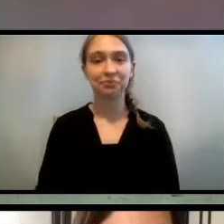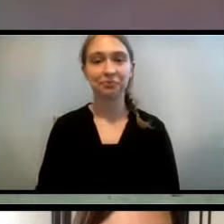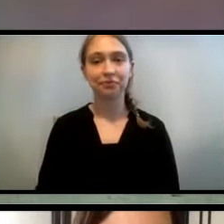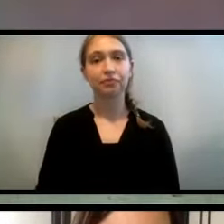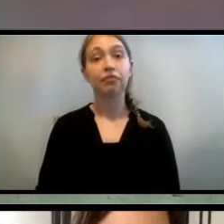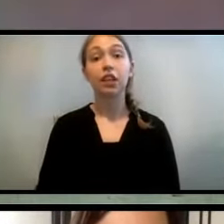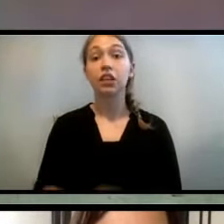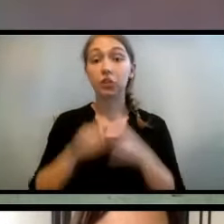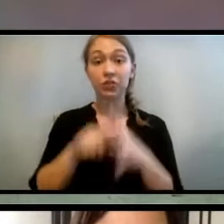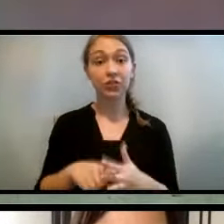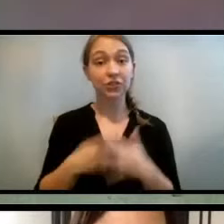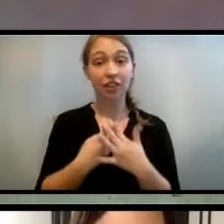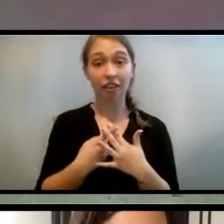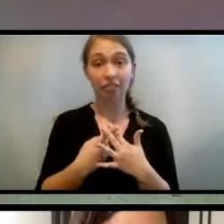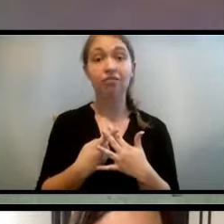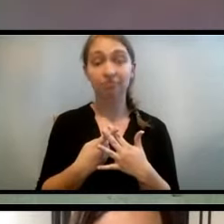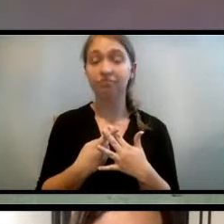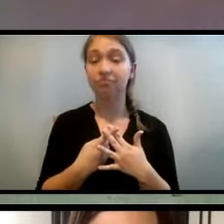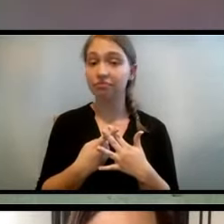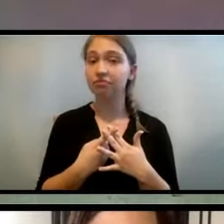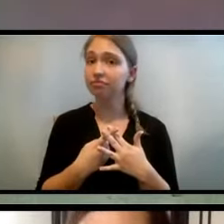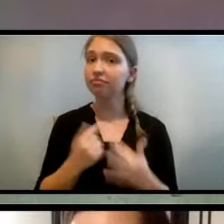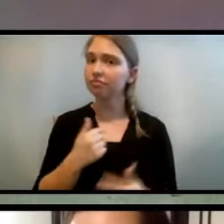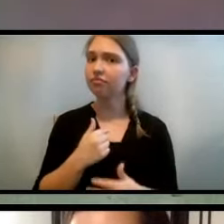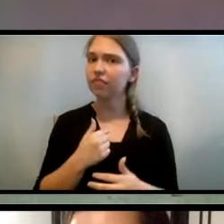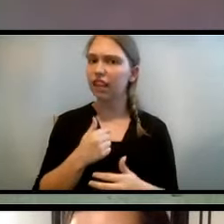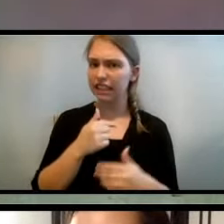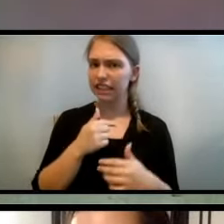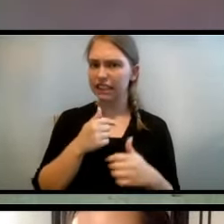To get us started, I'd like to have each of you